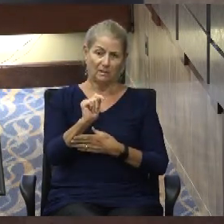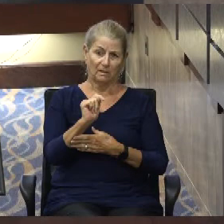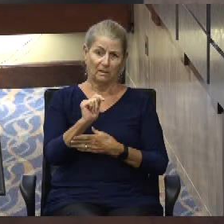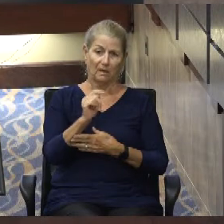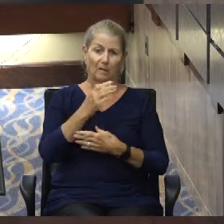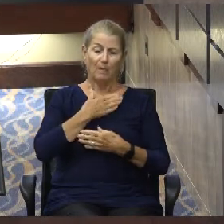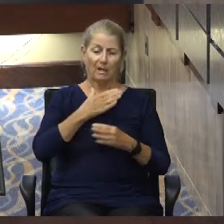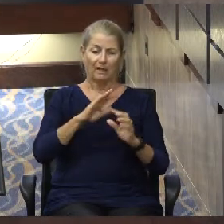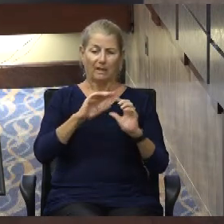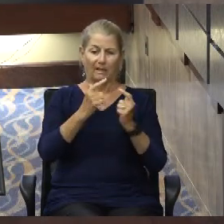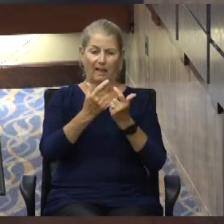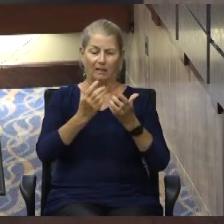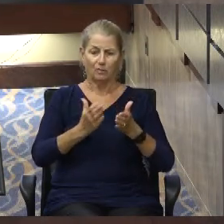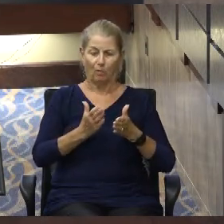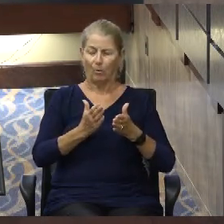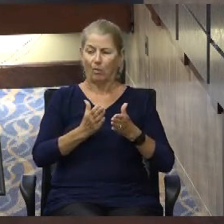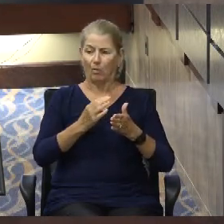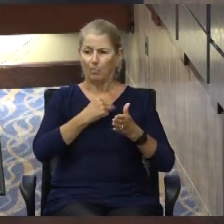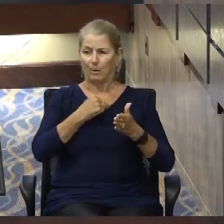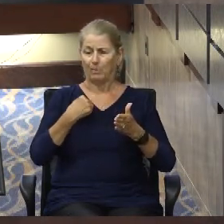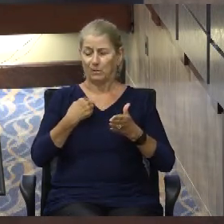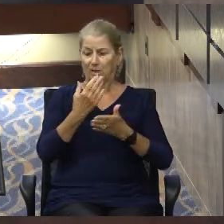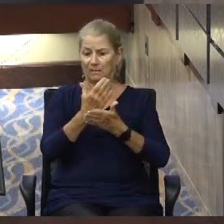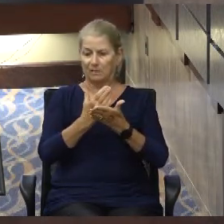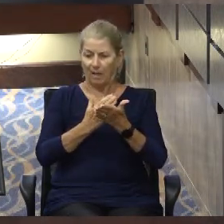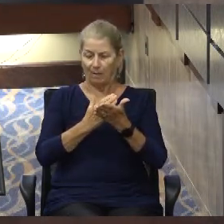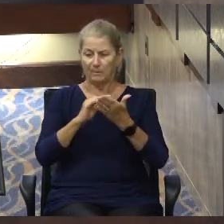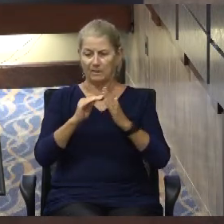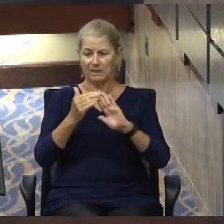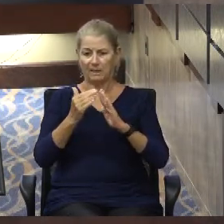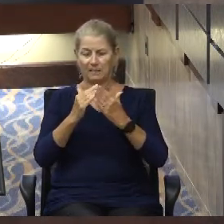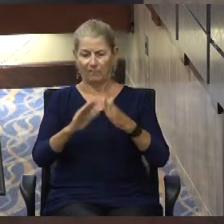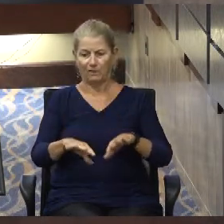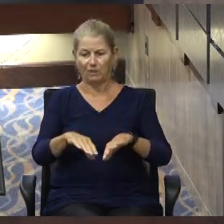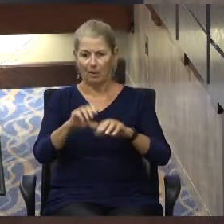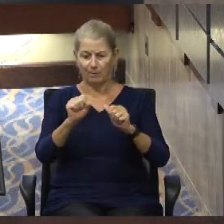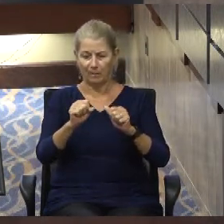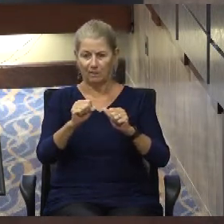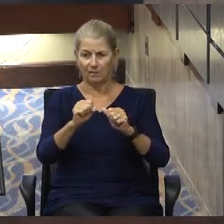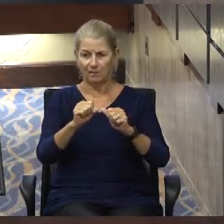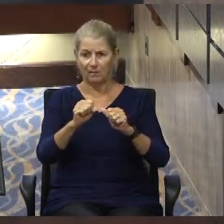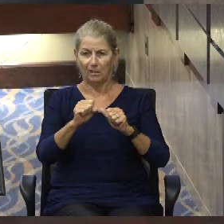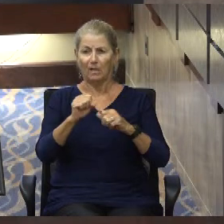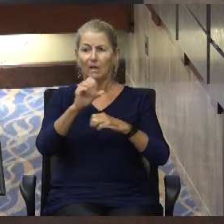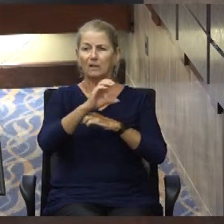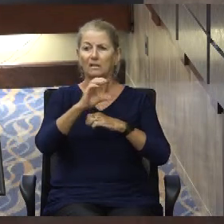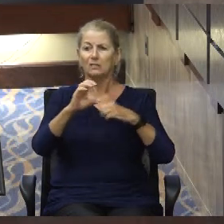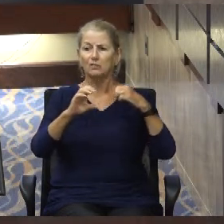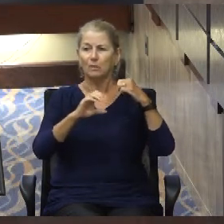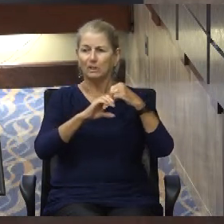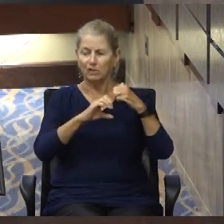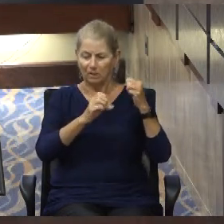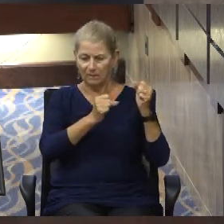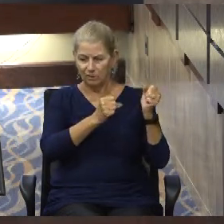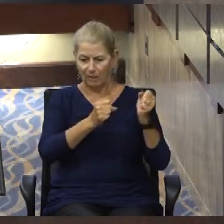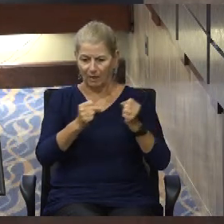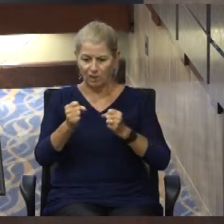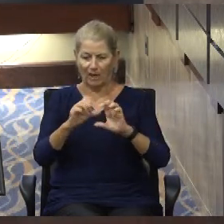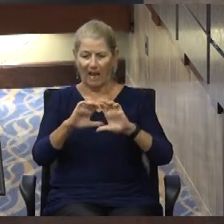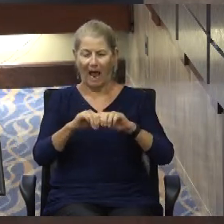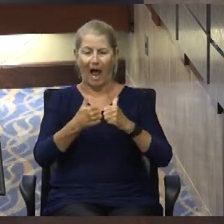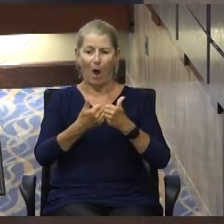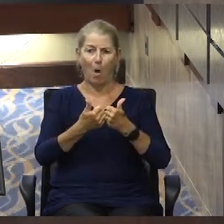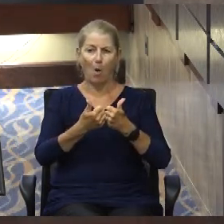council members, I think some cities have adopted really creative construction mitigation strategies and how